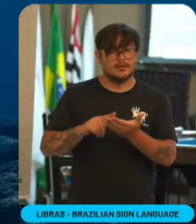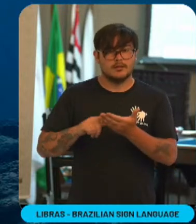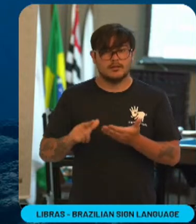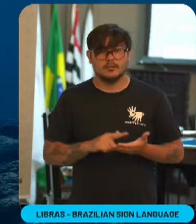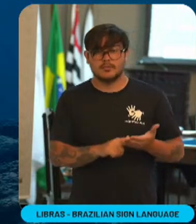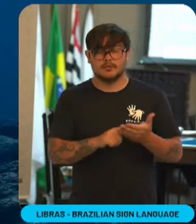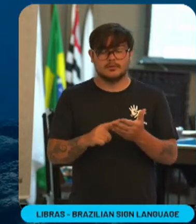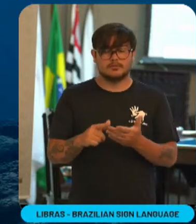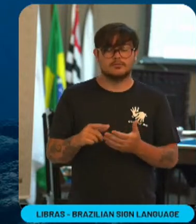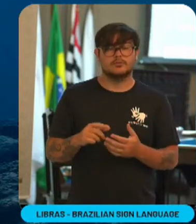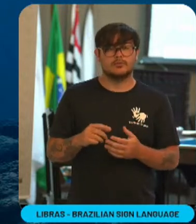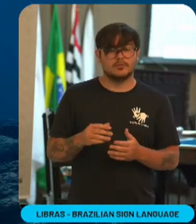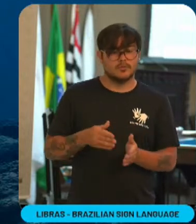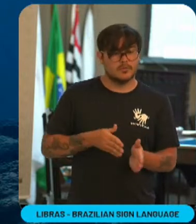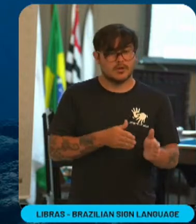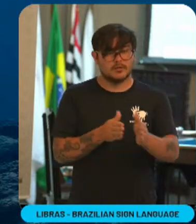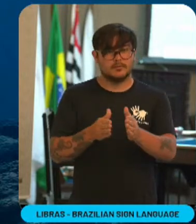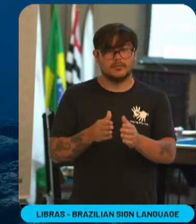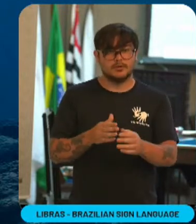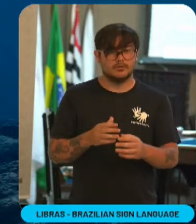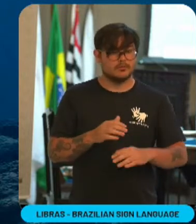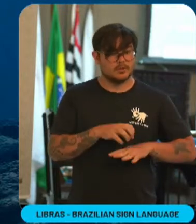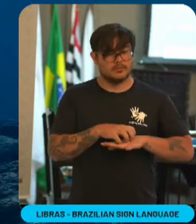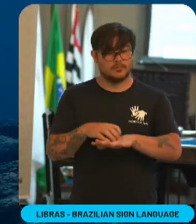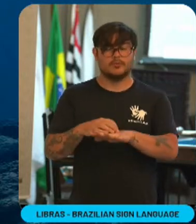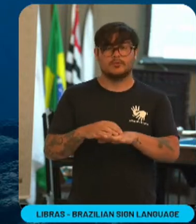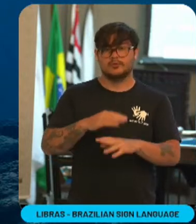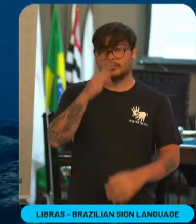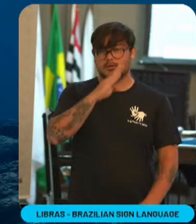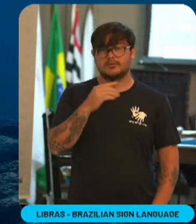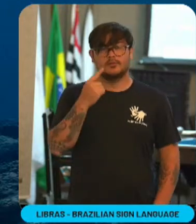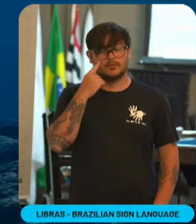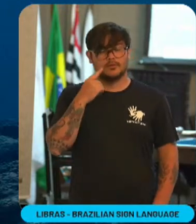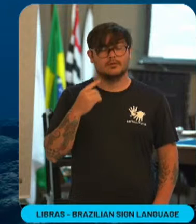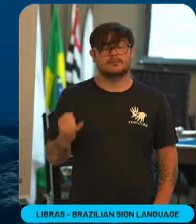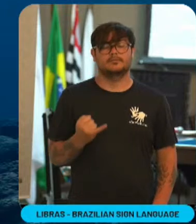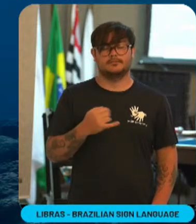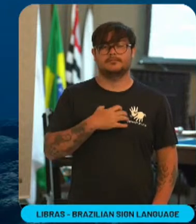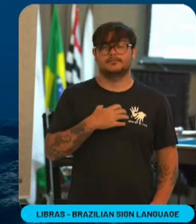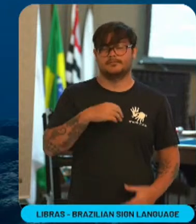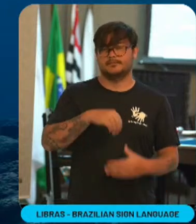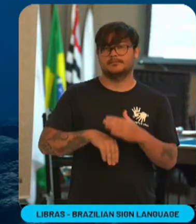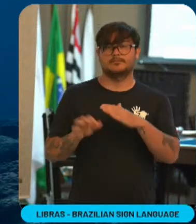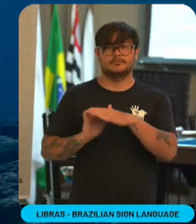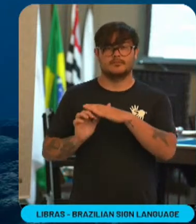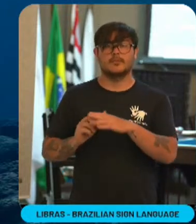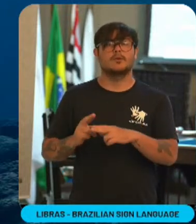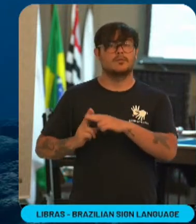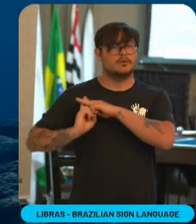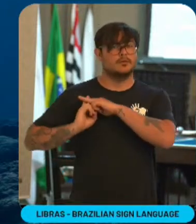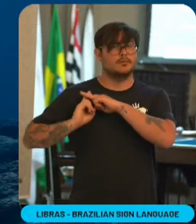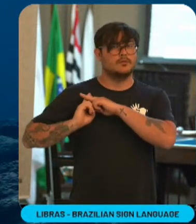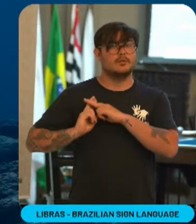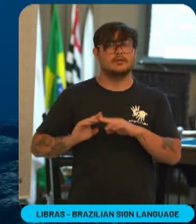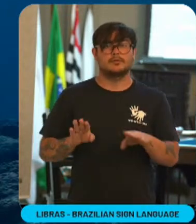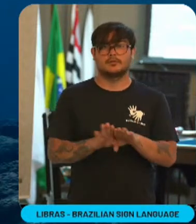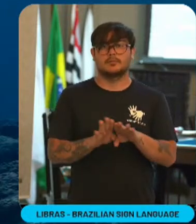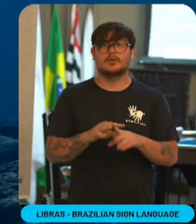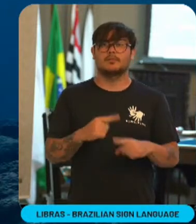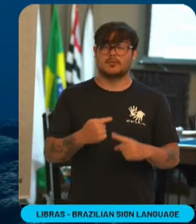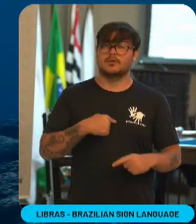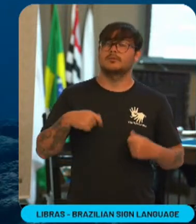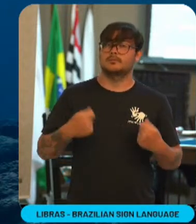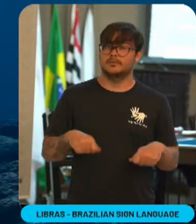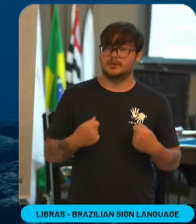business to promote, to improve Brazilian logistics. We see this in our economy, and